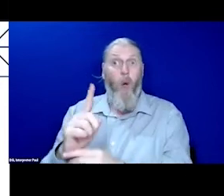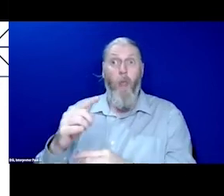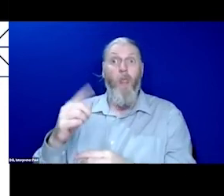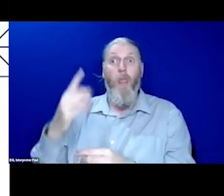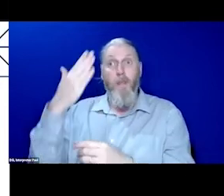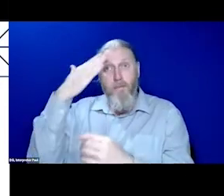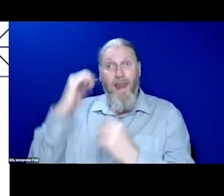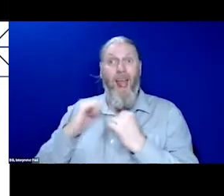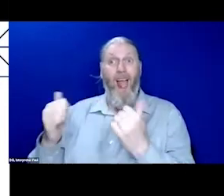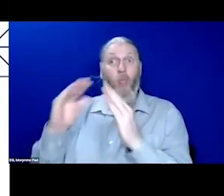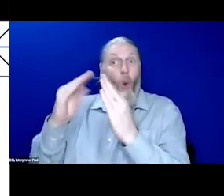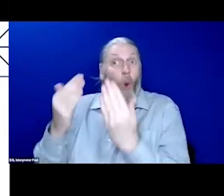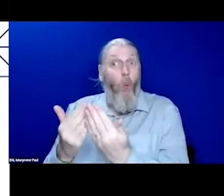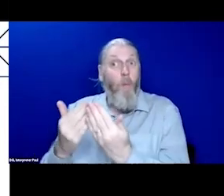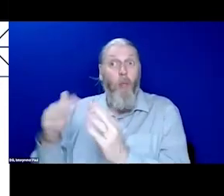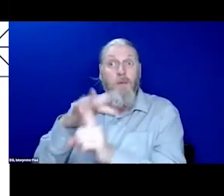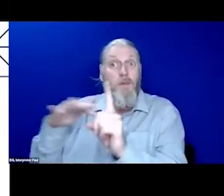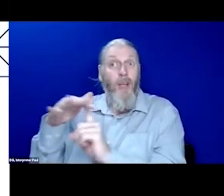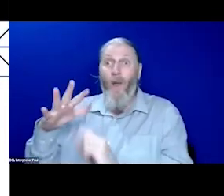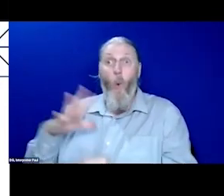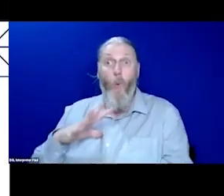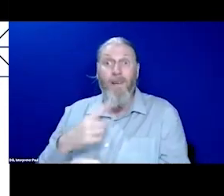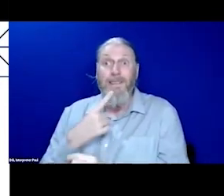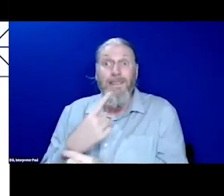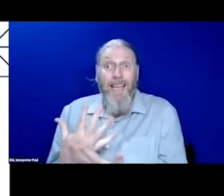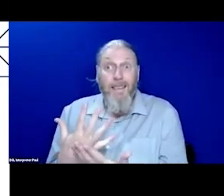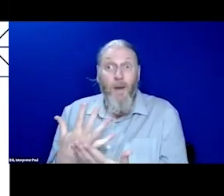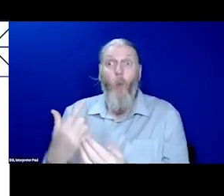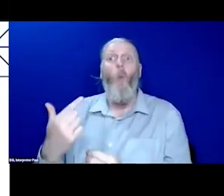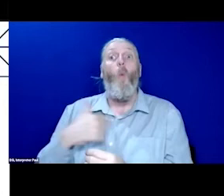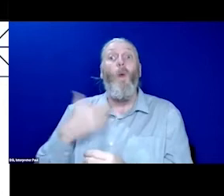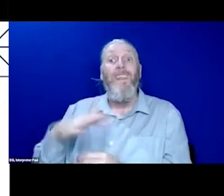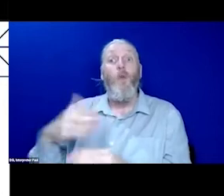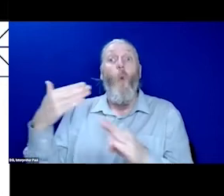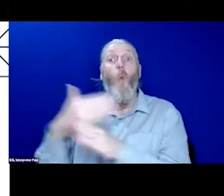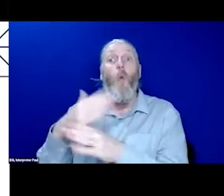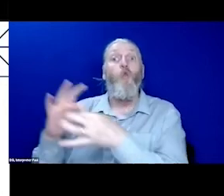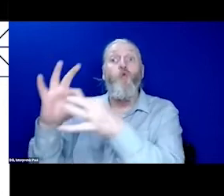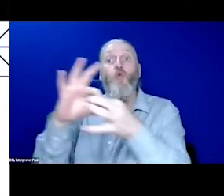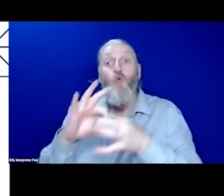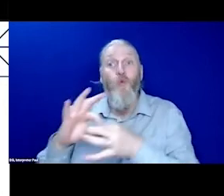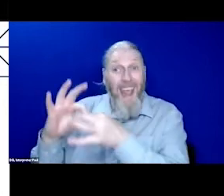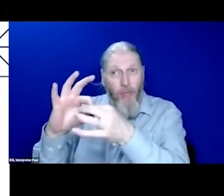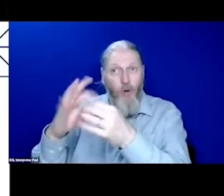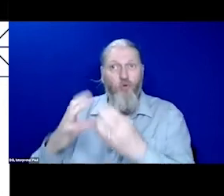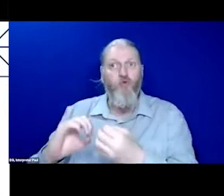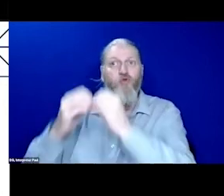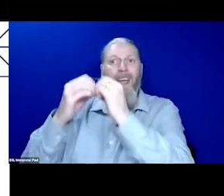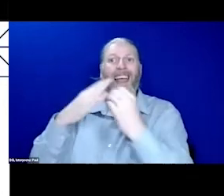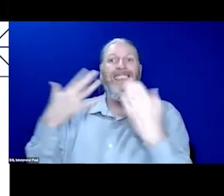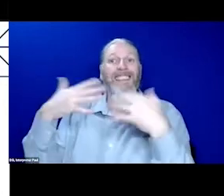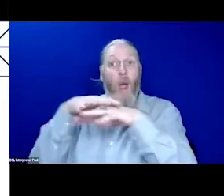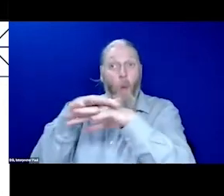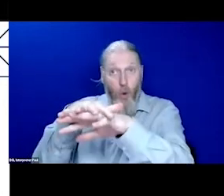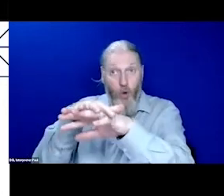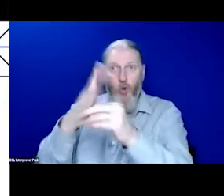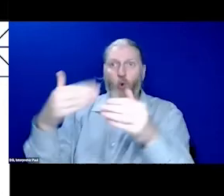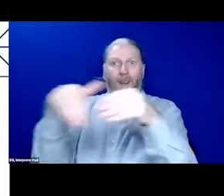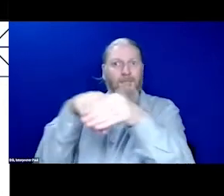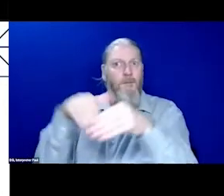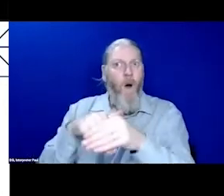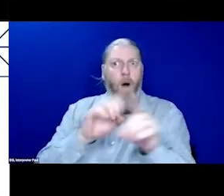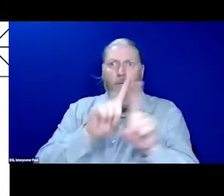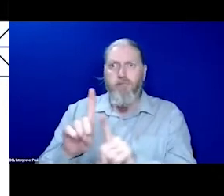Global Mental Health and Sustainable Development said, we need to work together in a network to engage a wide range of stakeholders within and